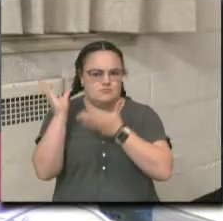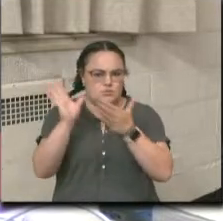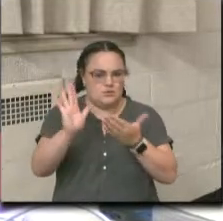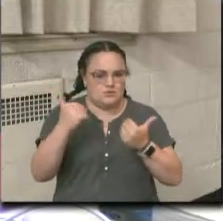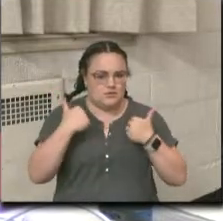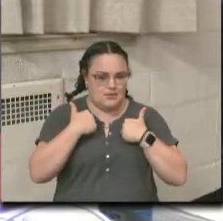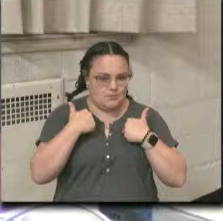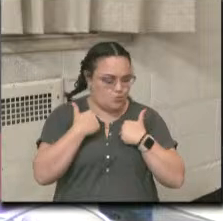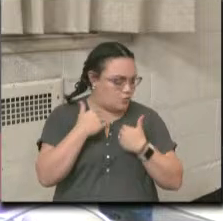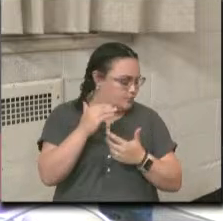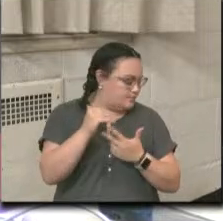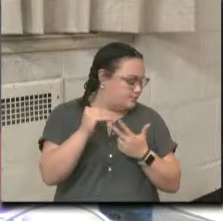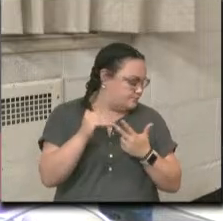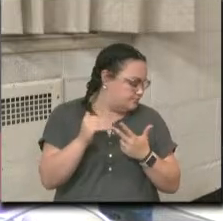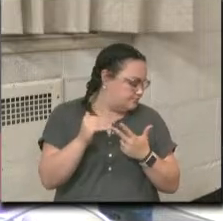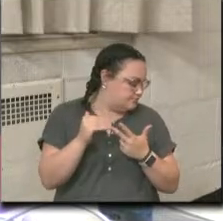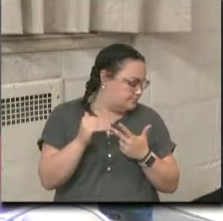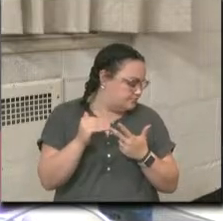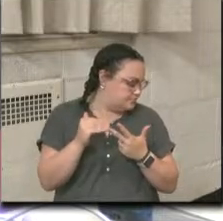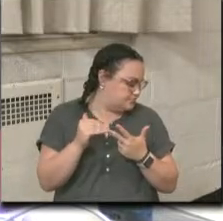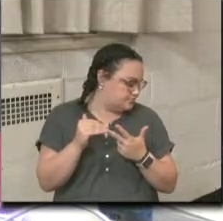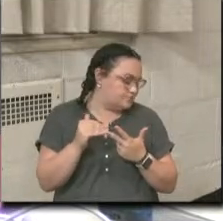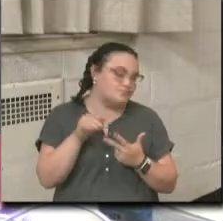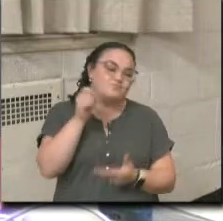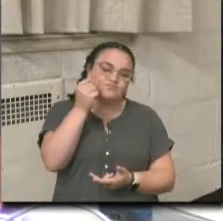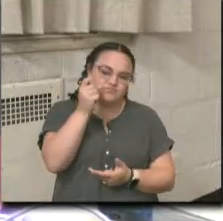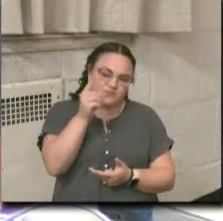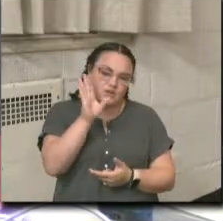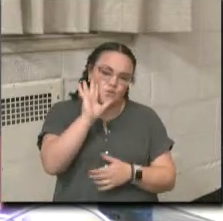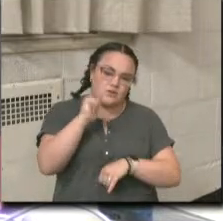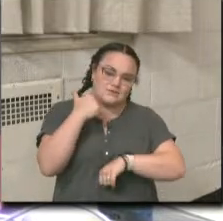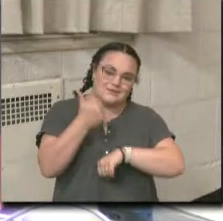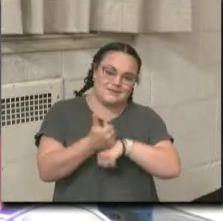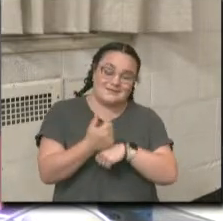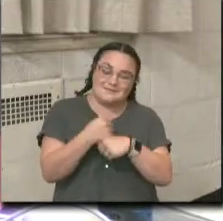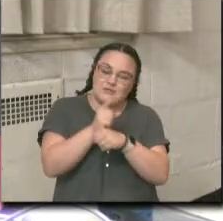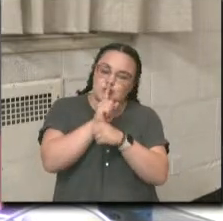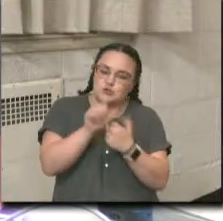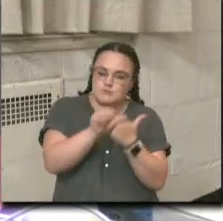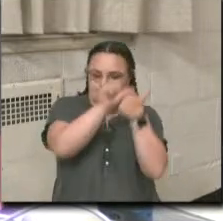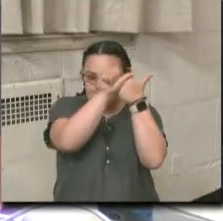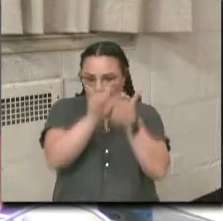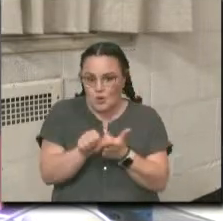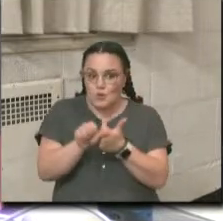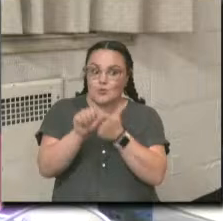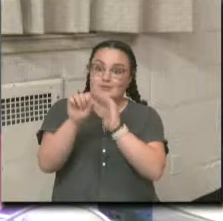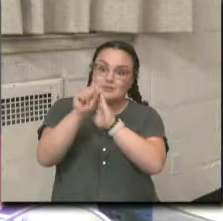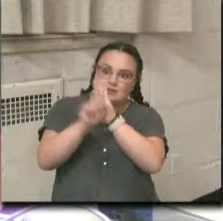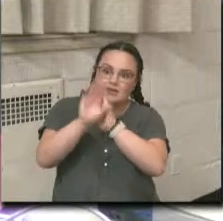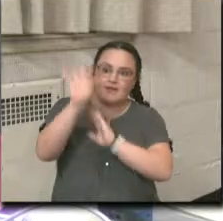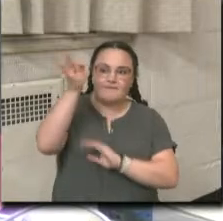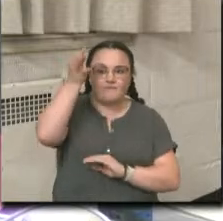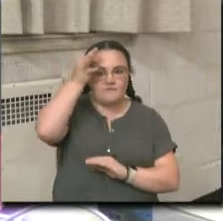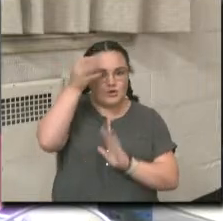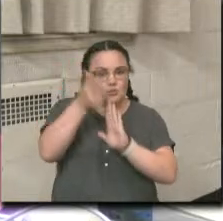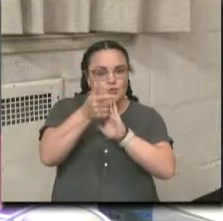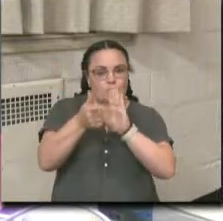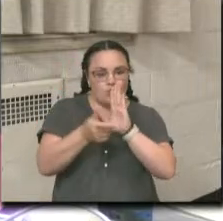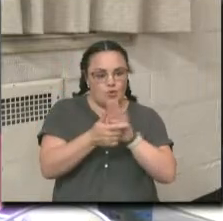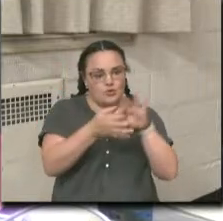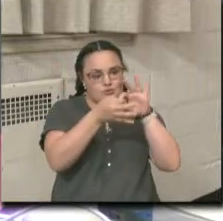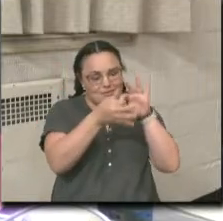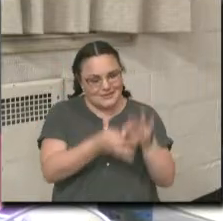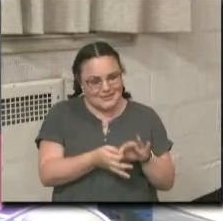student information and records. This policy aims to provide guidelines that ensure compliance with the federal and state laws for collecting, maintaining, and releasing information